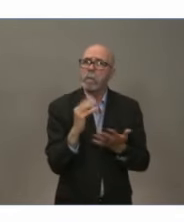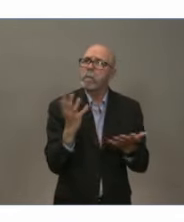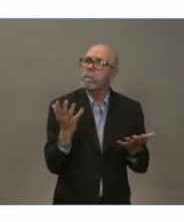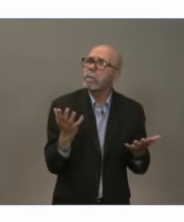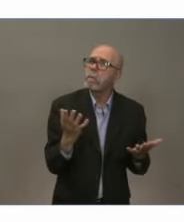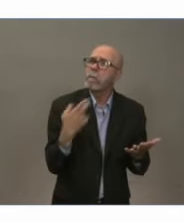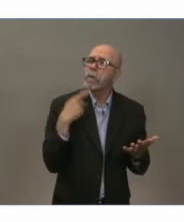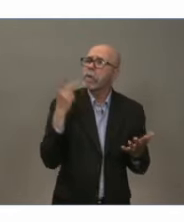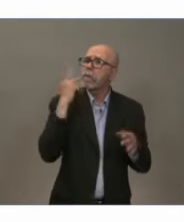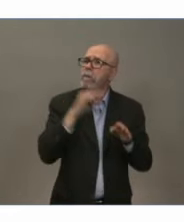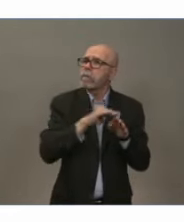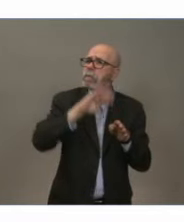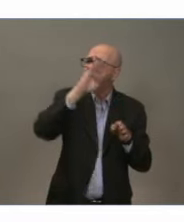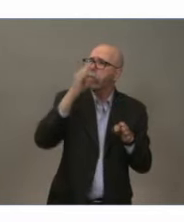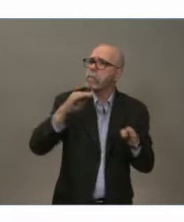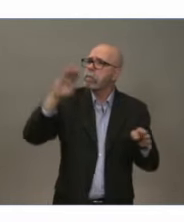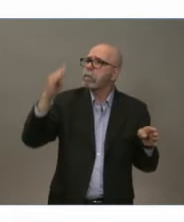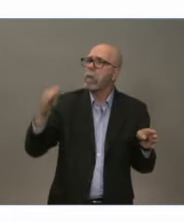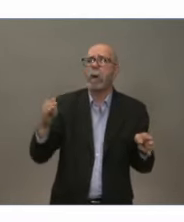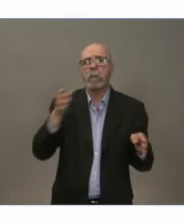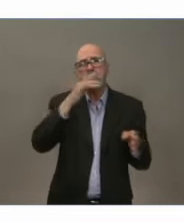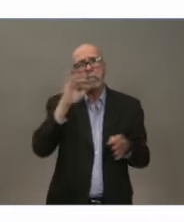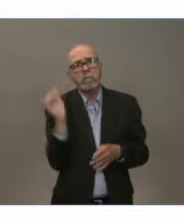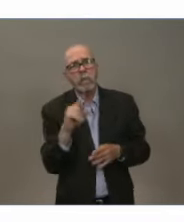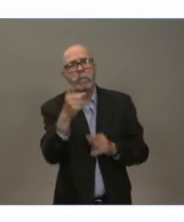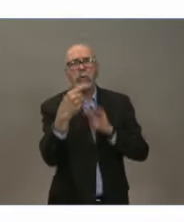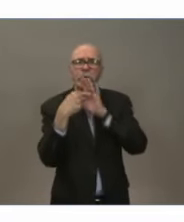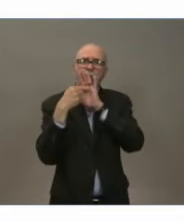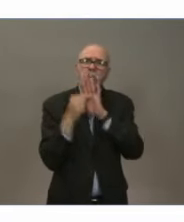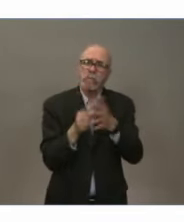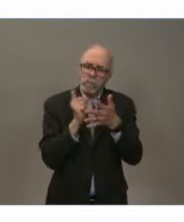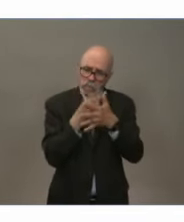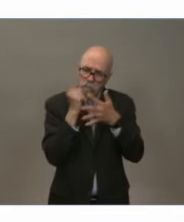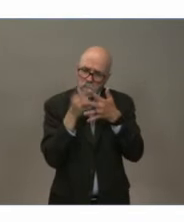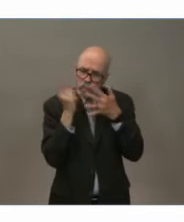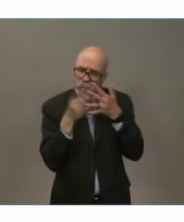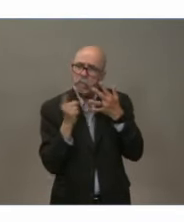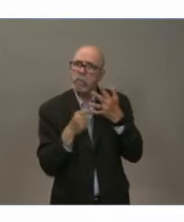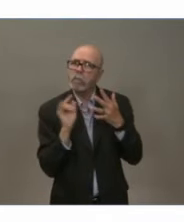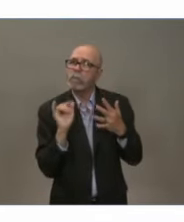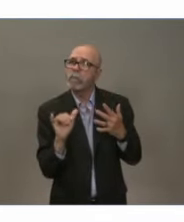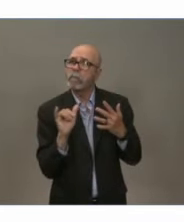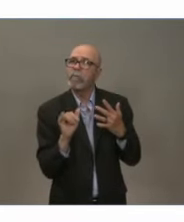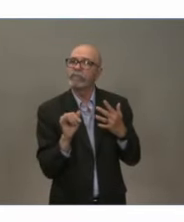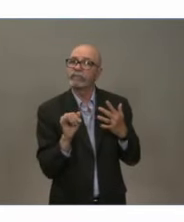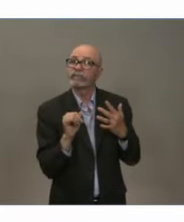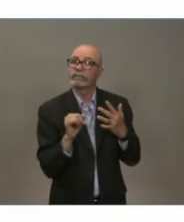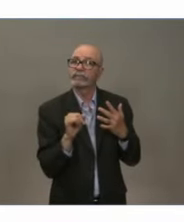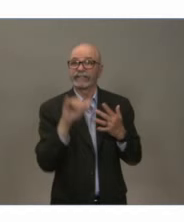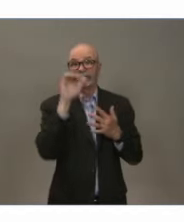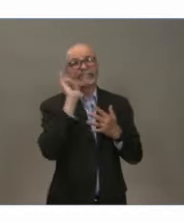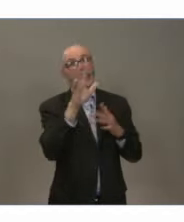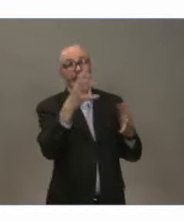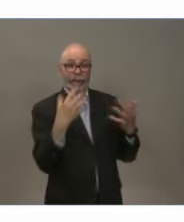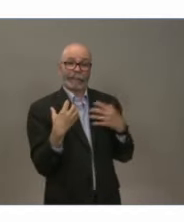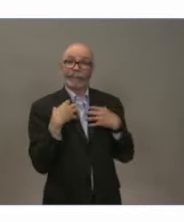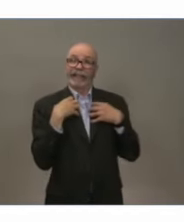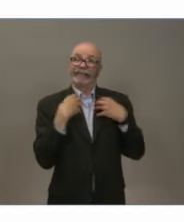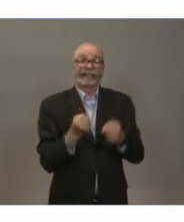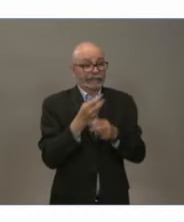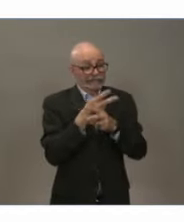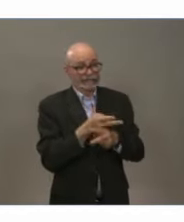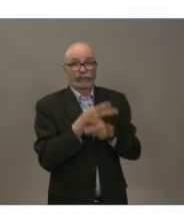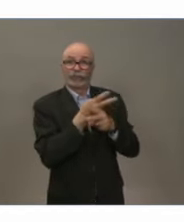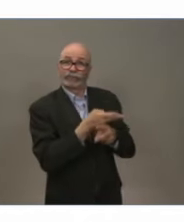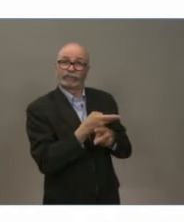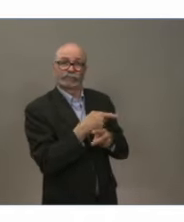if you could talk about how well our healthcare capacity fits in with this. Do we have a sense of